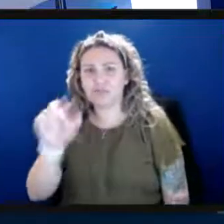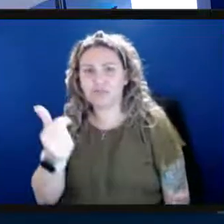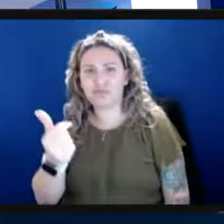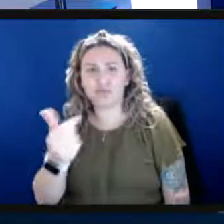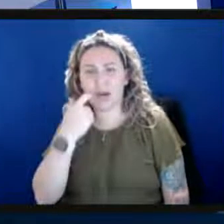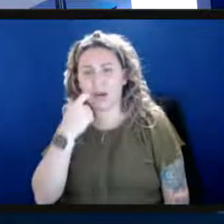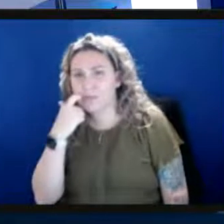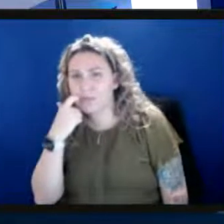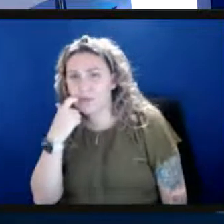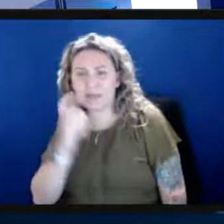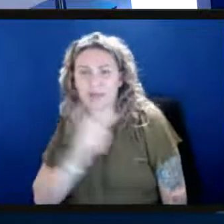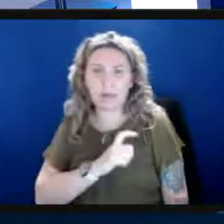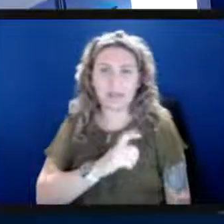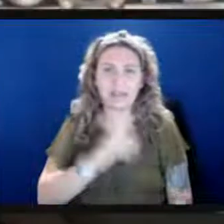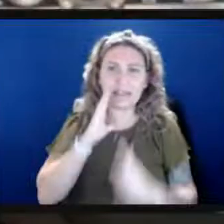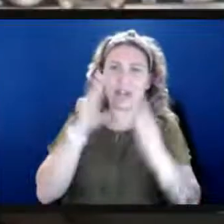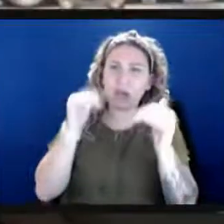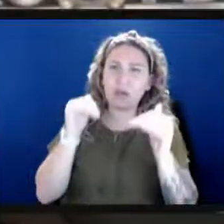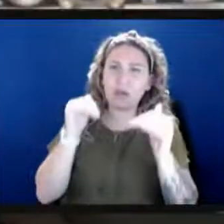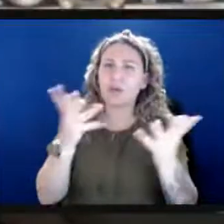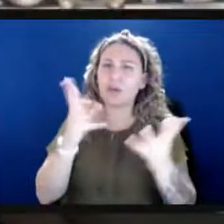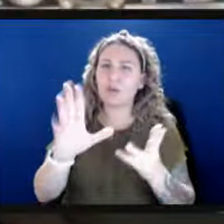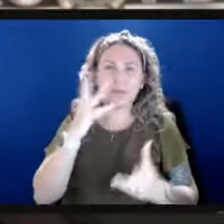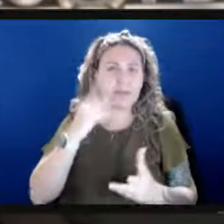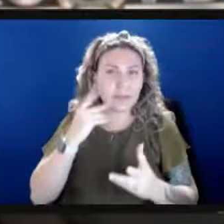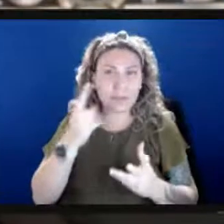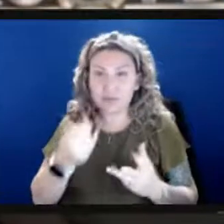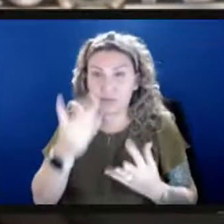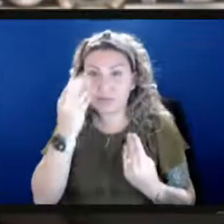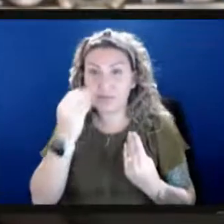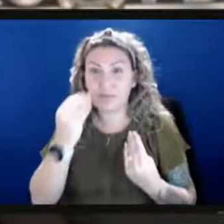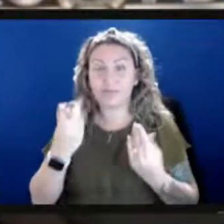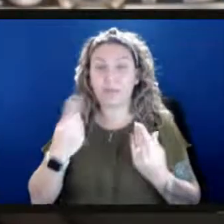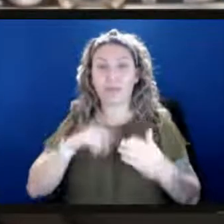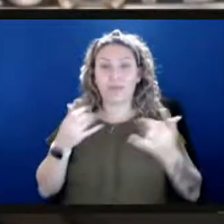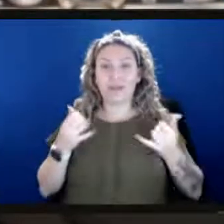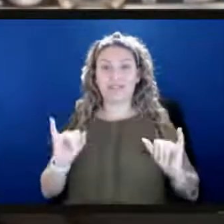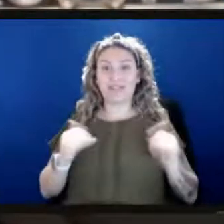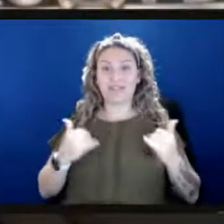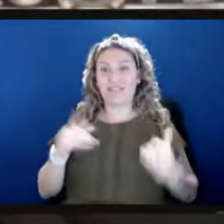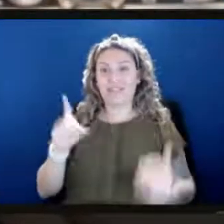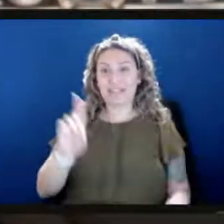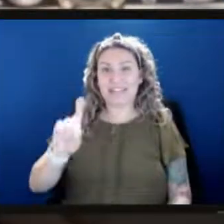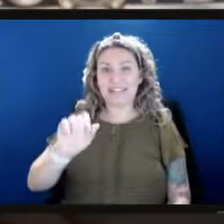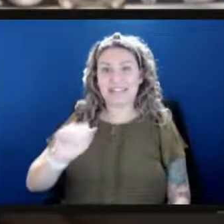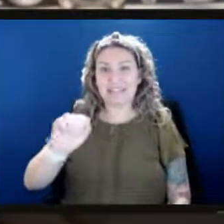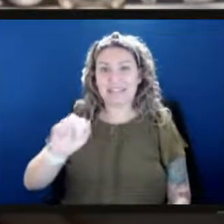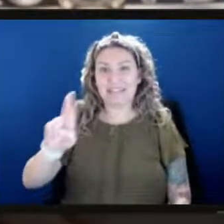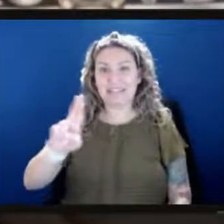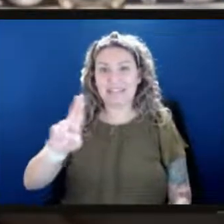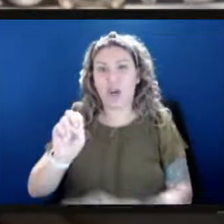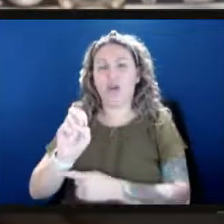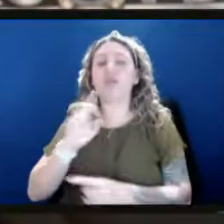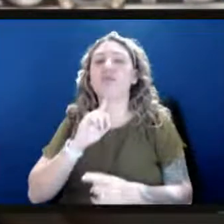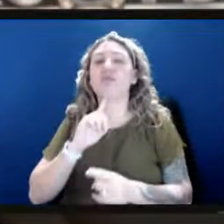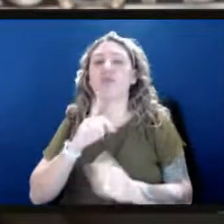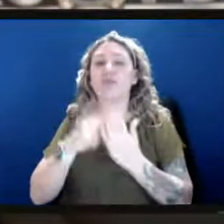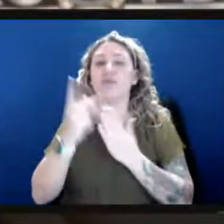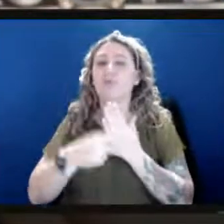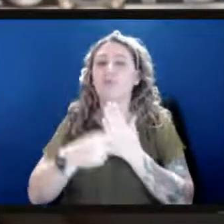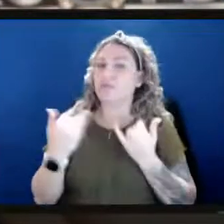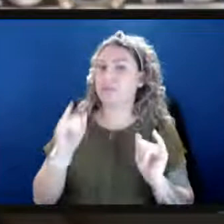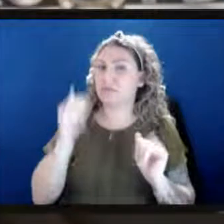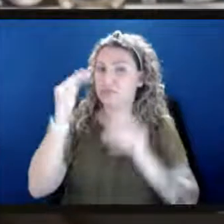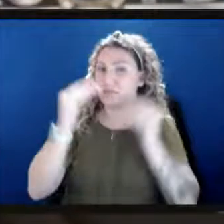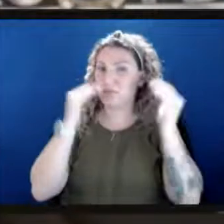based on your experience? We still have the DARE program, and we still run across adults in our city